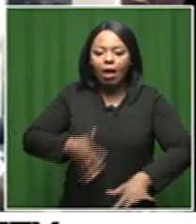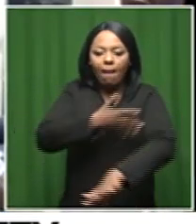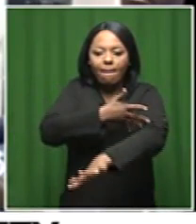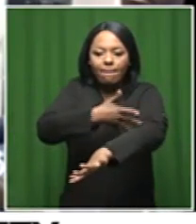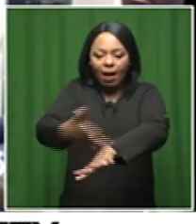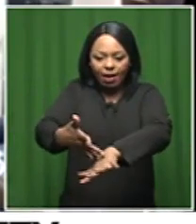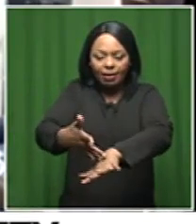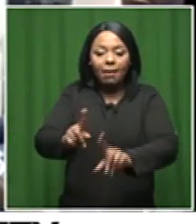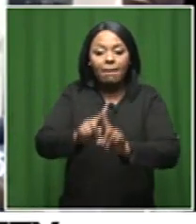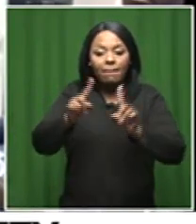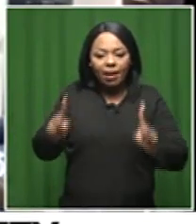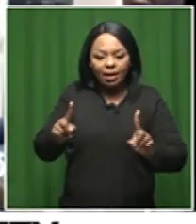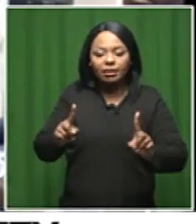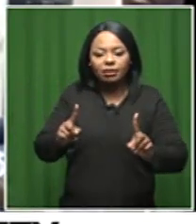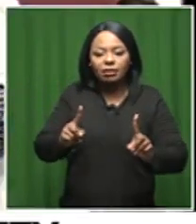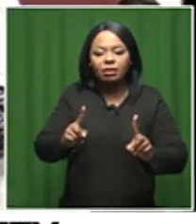can increase